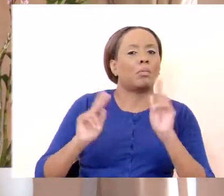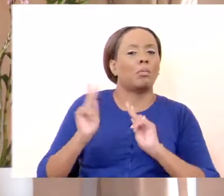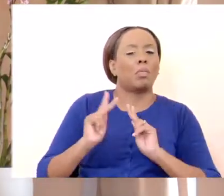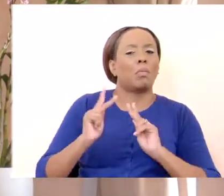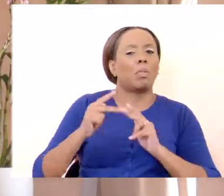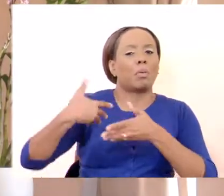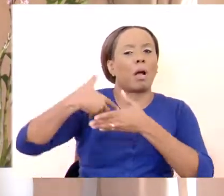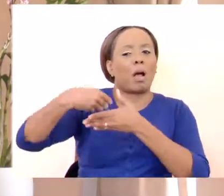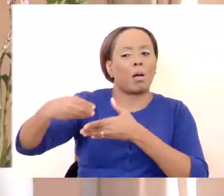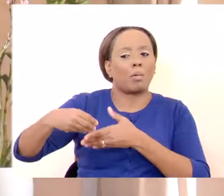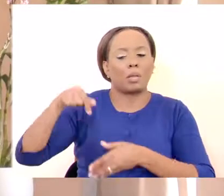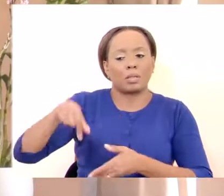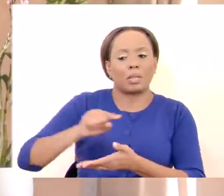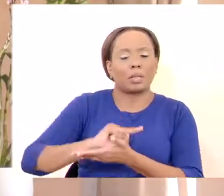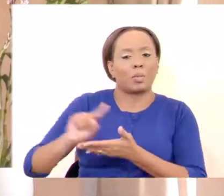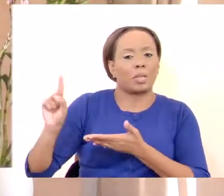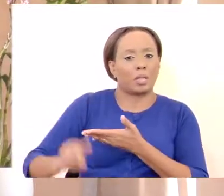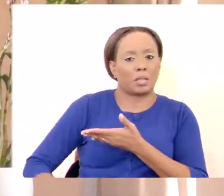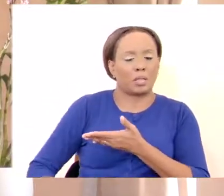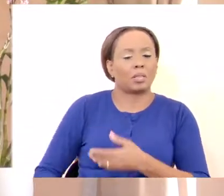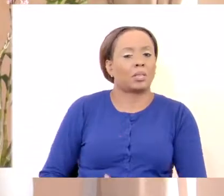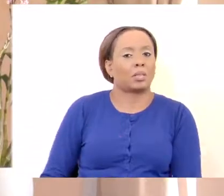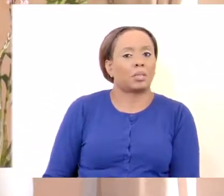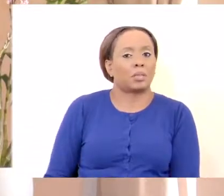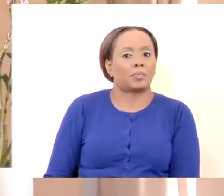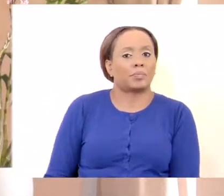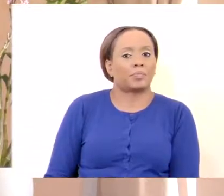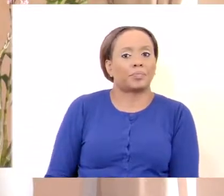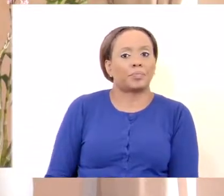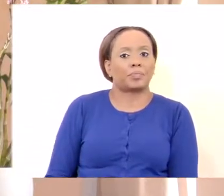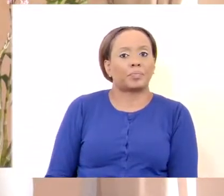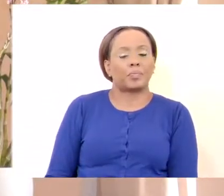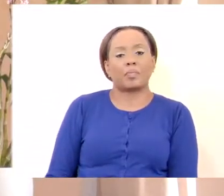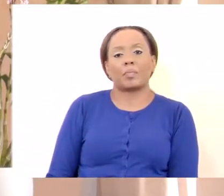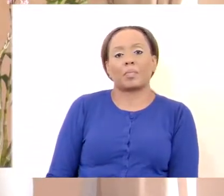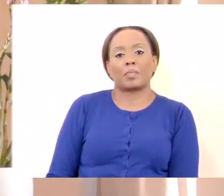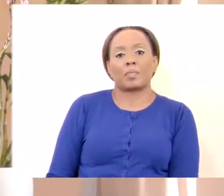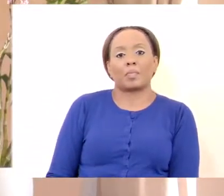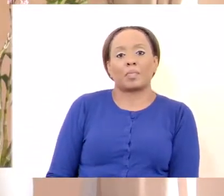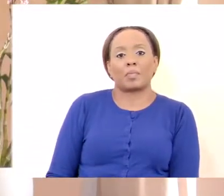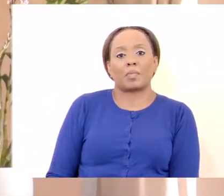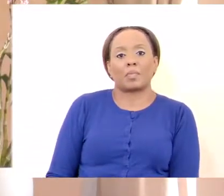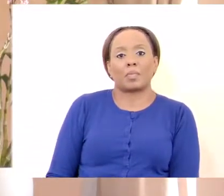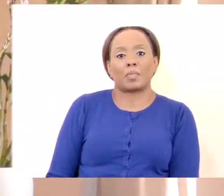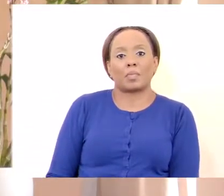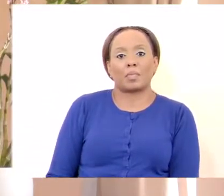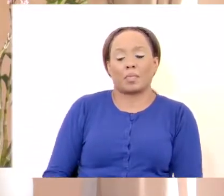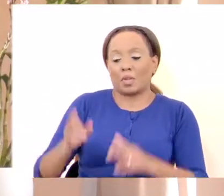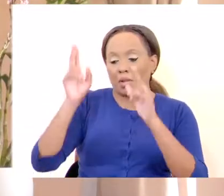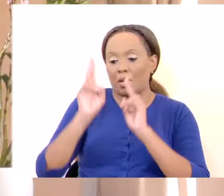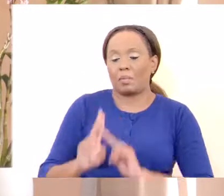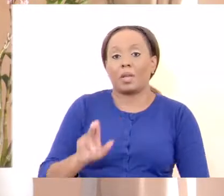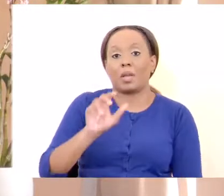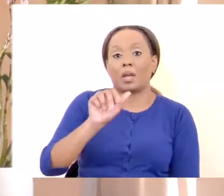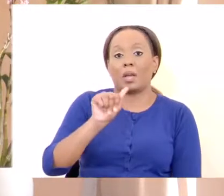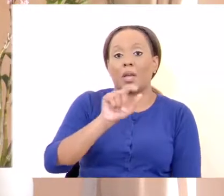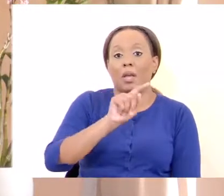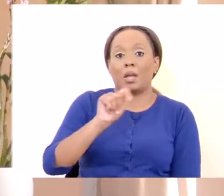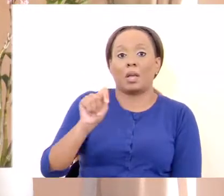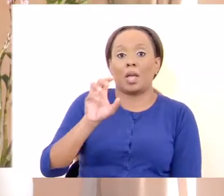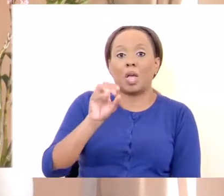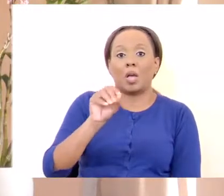this coming weekend in particular. Accordingly, the Honorable Attorney General will very shortly